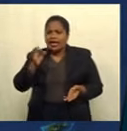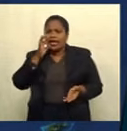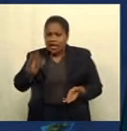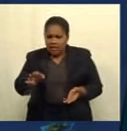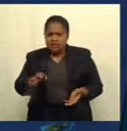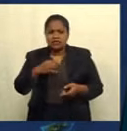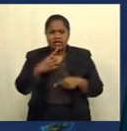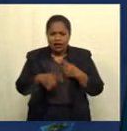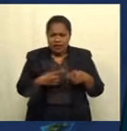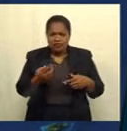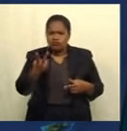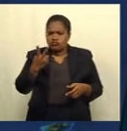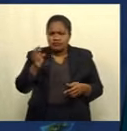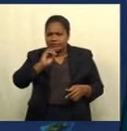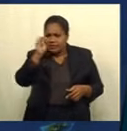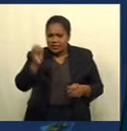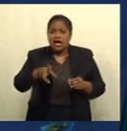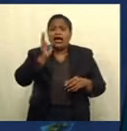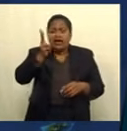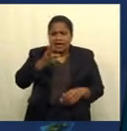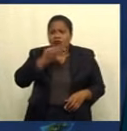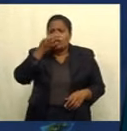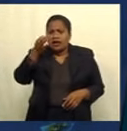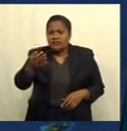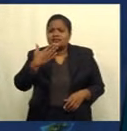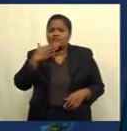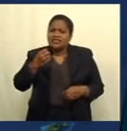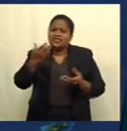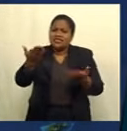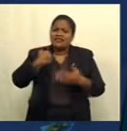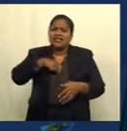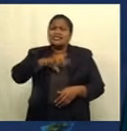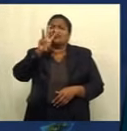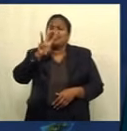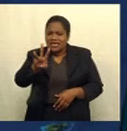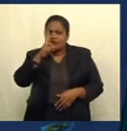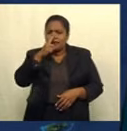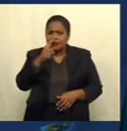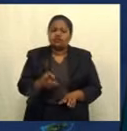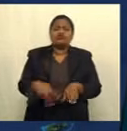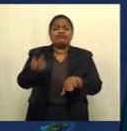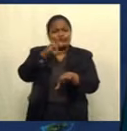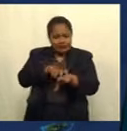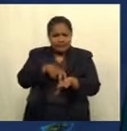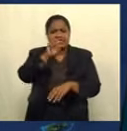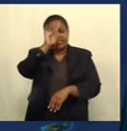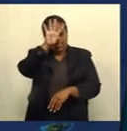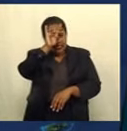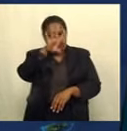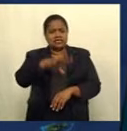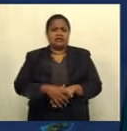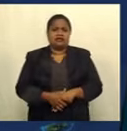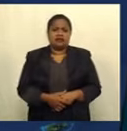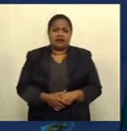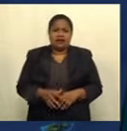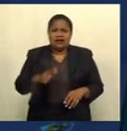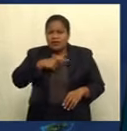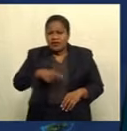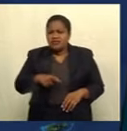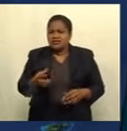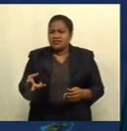passengers, and again we are requesting them to give us a 3 passenger to be taken in taxis. The income is not that much,